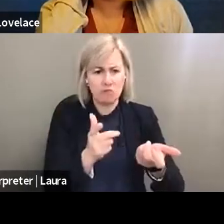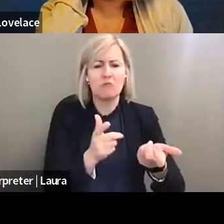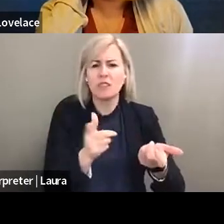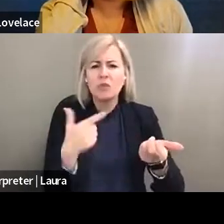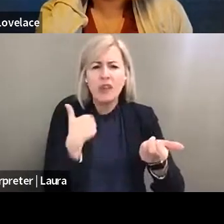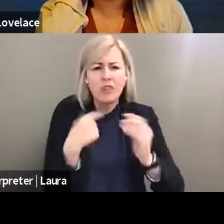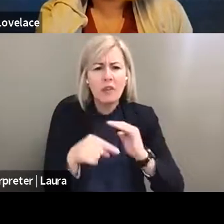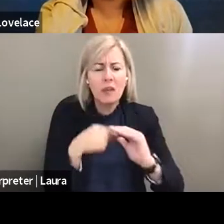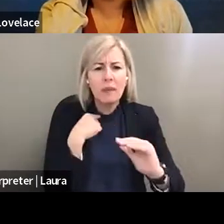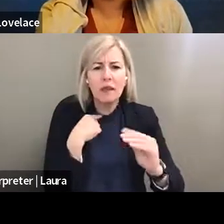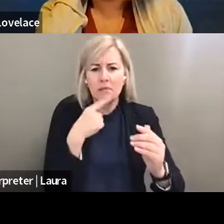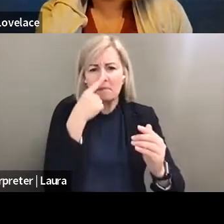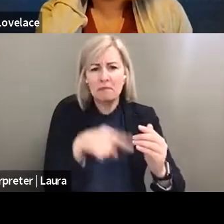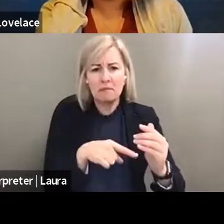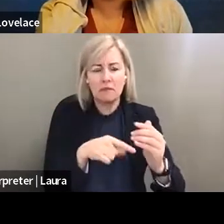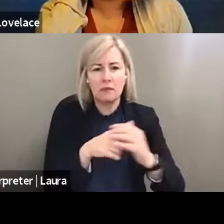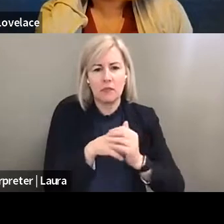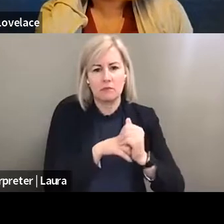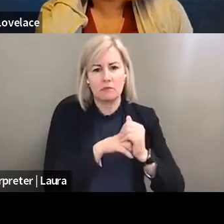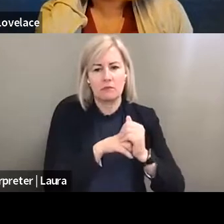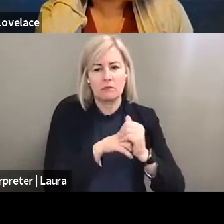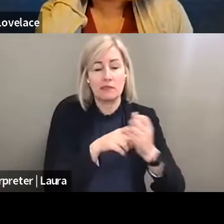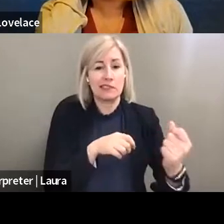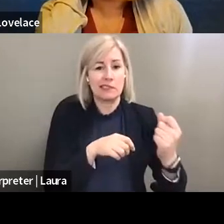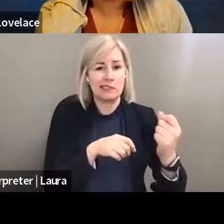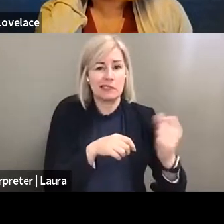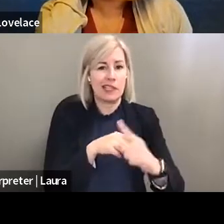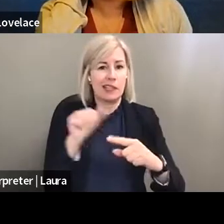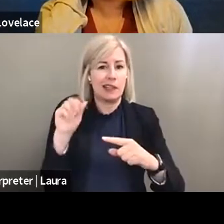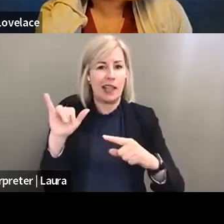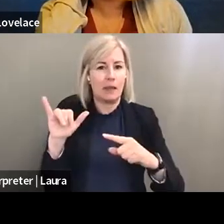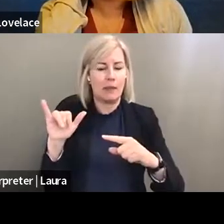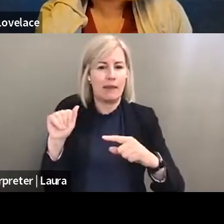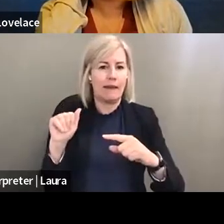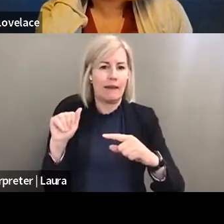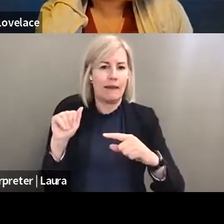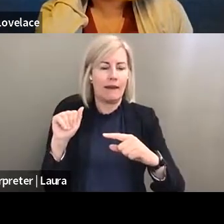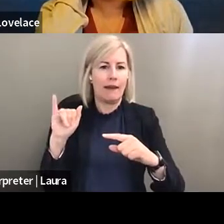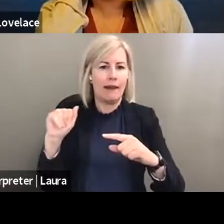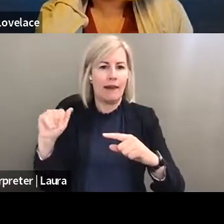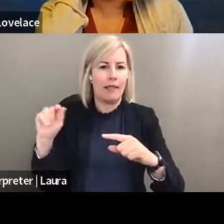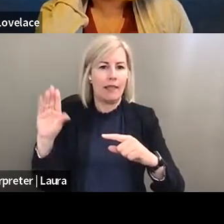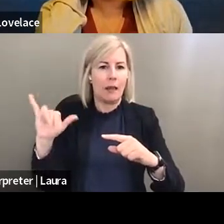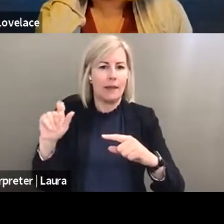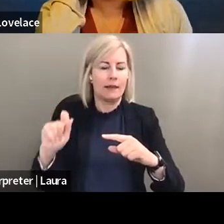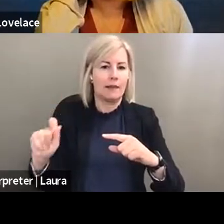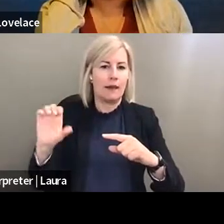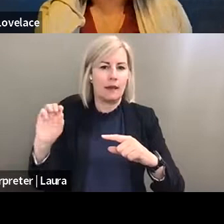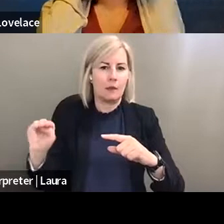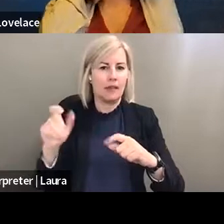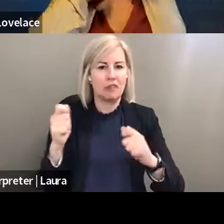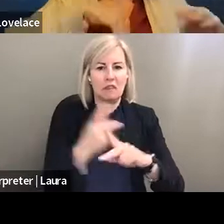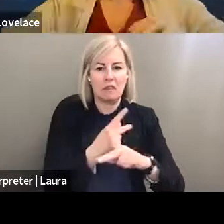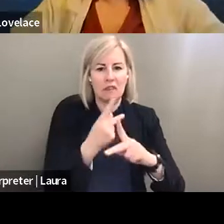we have your email? If you could put it or send it to Amy at ialobby.com. I can try to figure out how